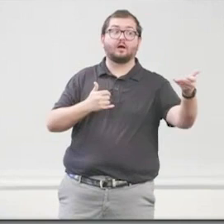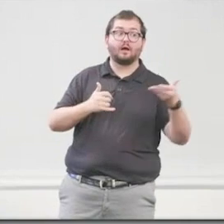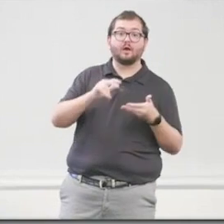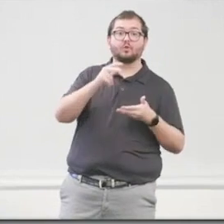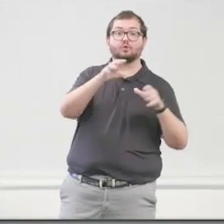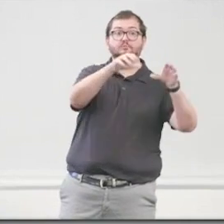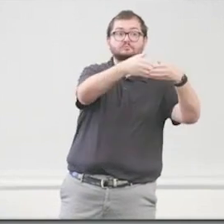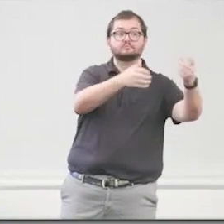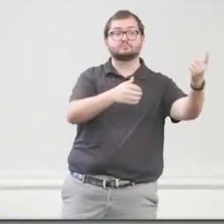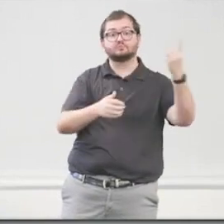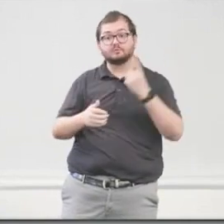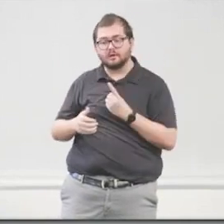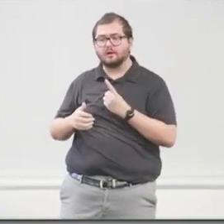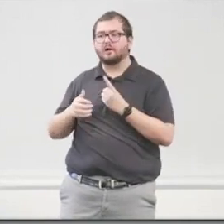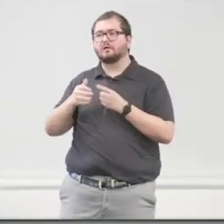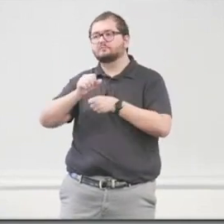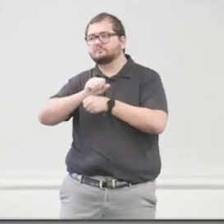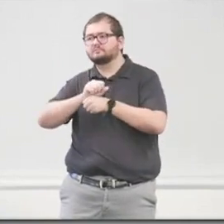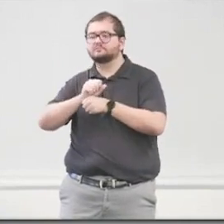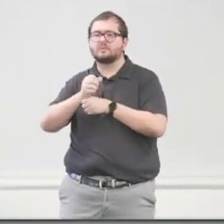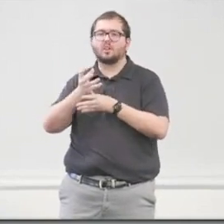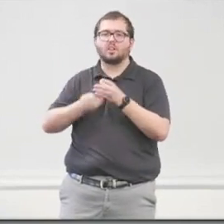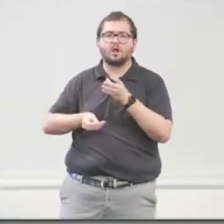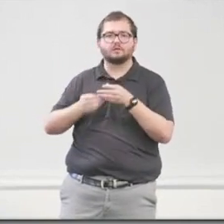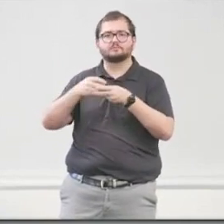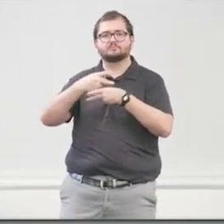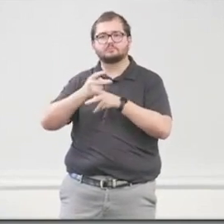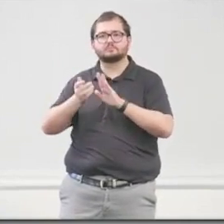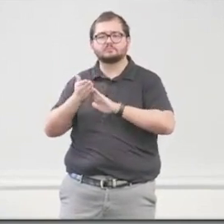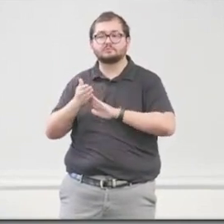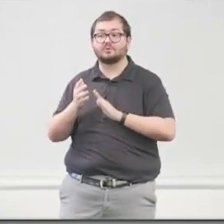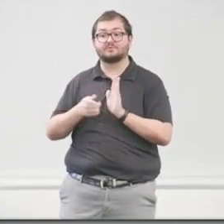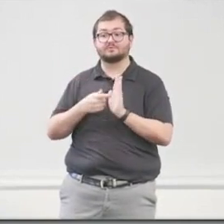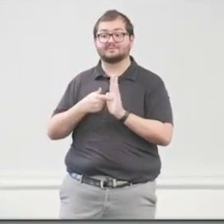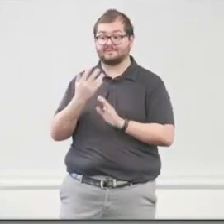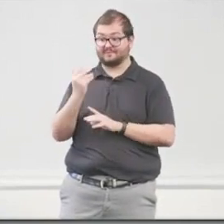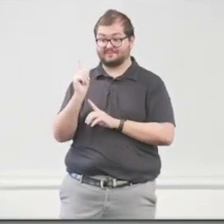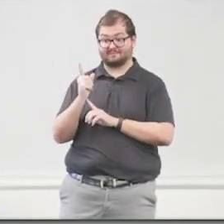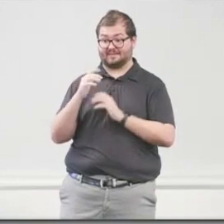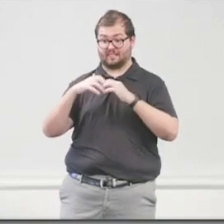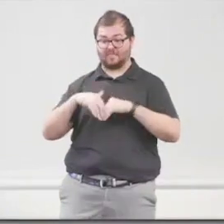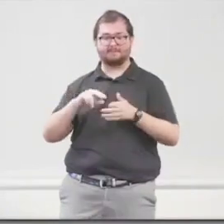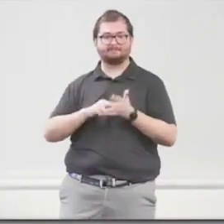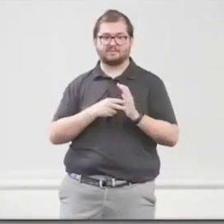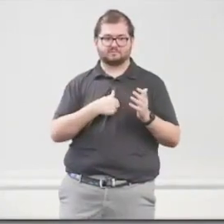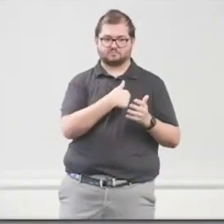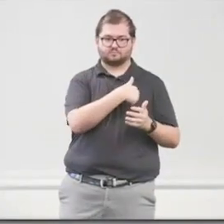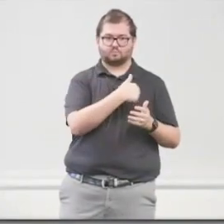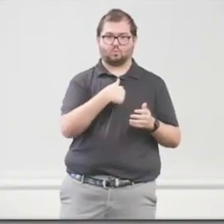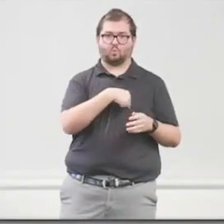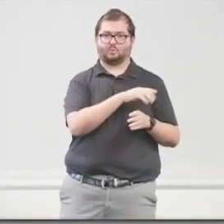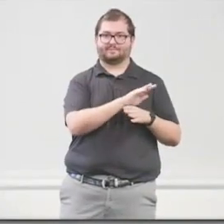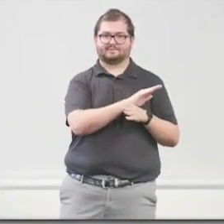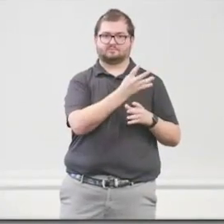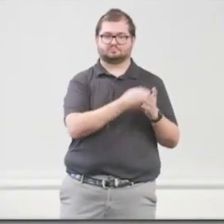work, lost labor, lost production, all that stuff. In some companies, 15 minutes down is millions of dollars. So if you imagine